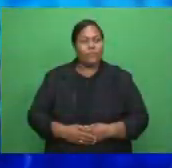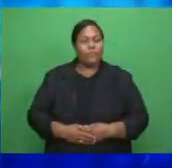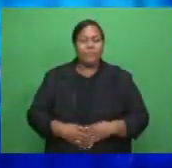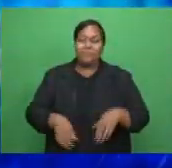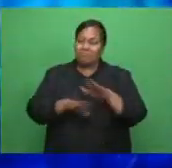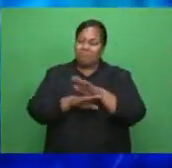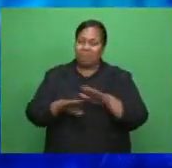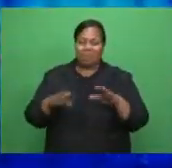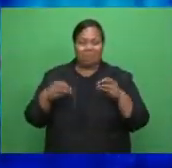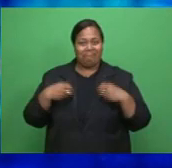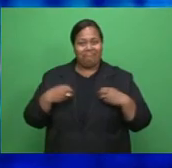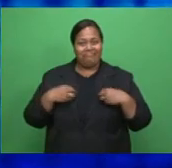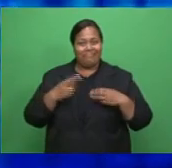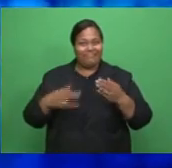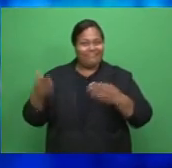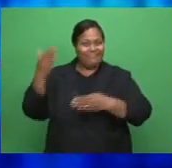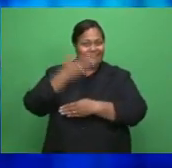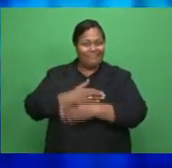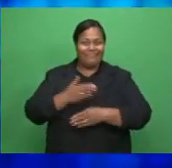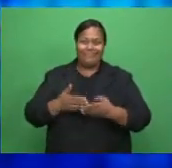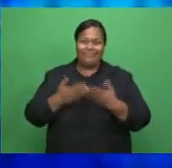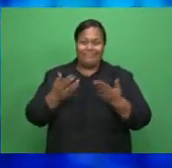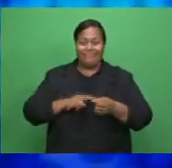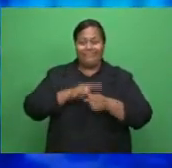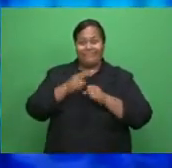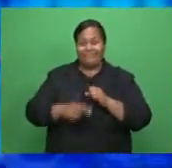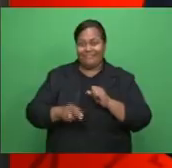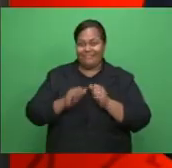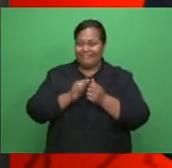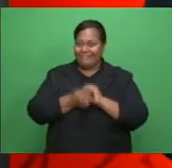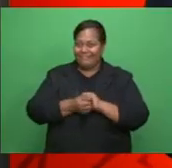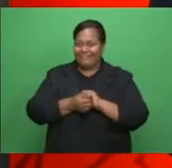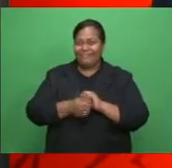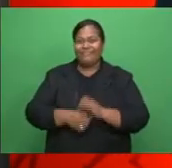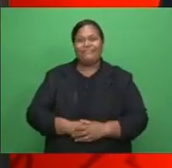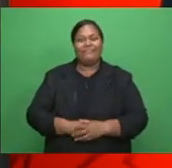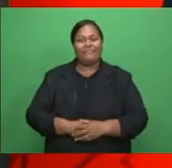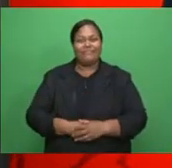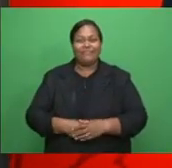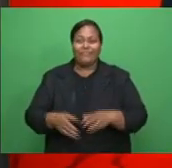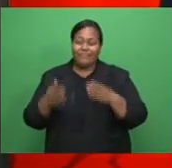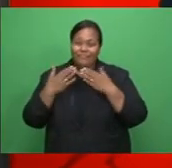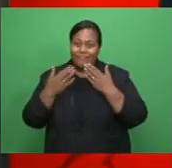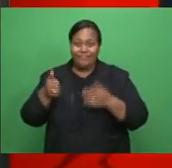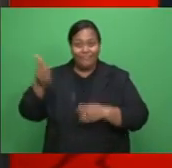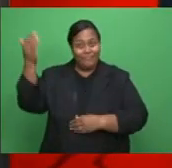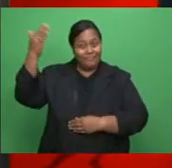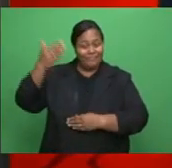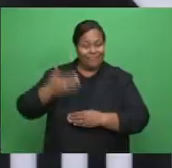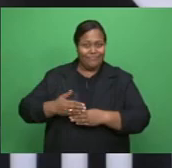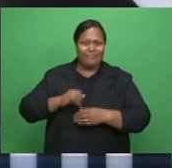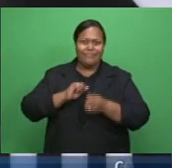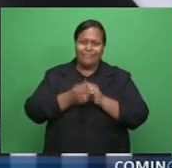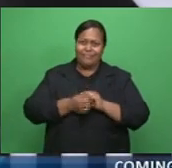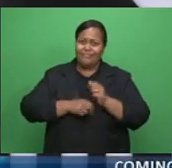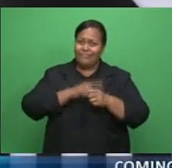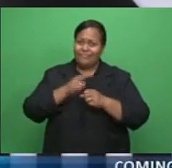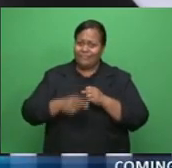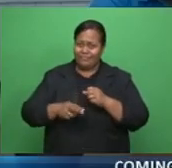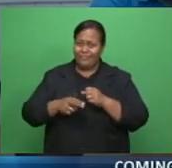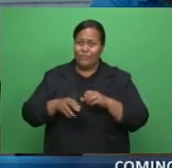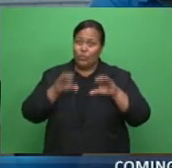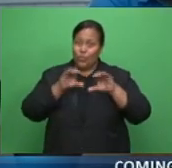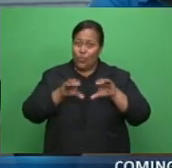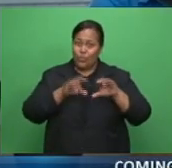That's it from Business Tonight. We now join Jamie with the latest in sports. Vinaka Whitney, and good evening in Sports Tonight. Gareth Baber